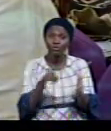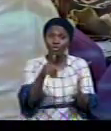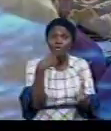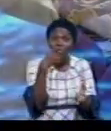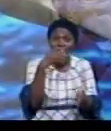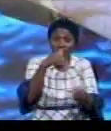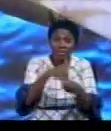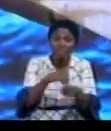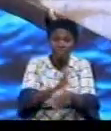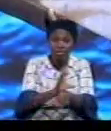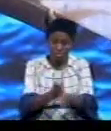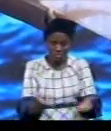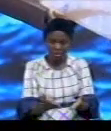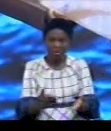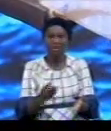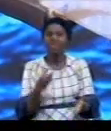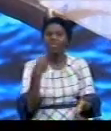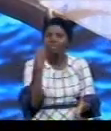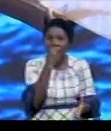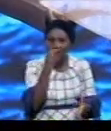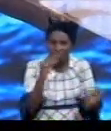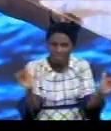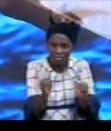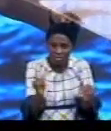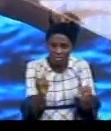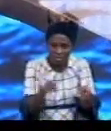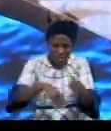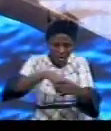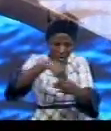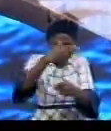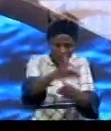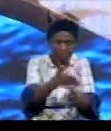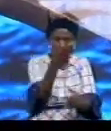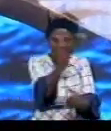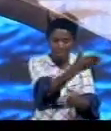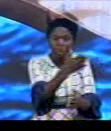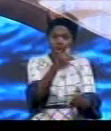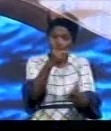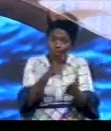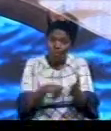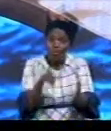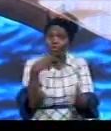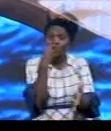outside there. What you say in church, say it when the